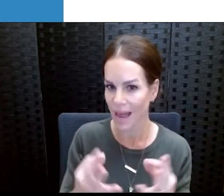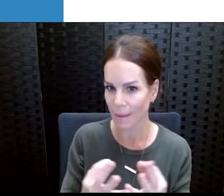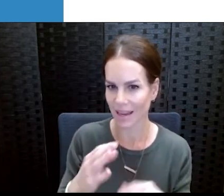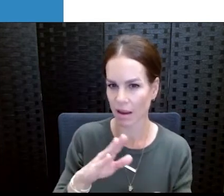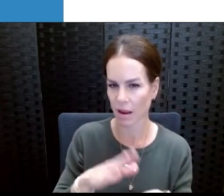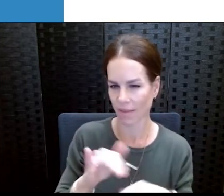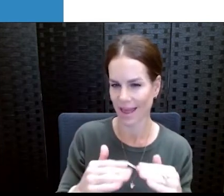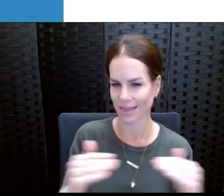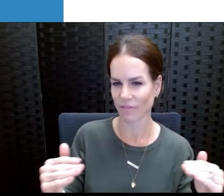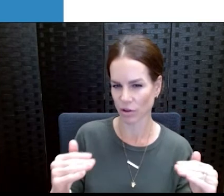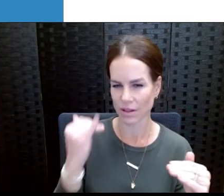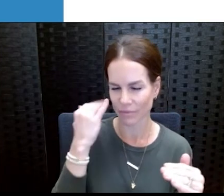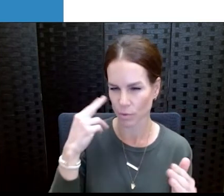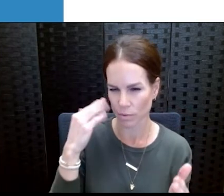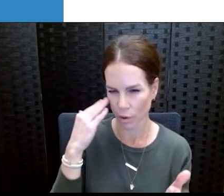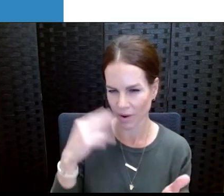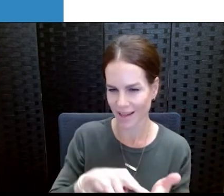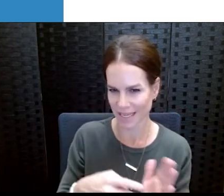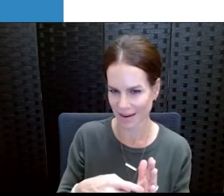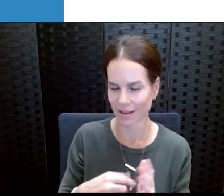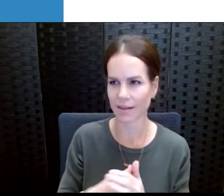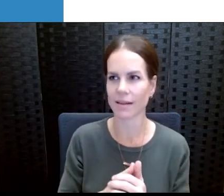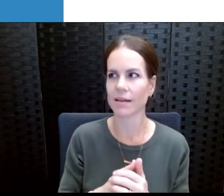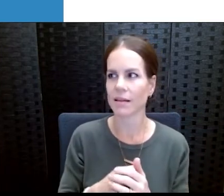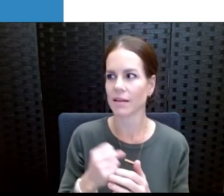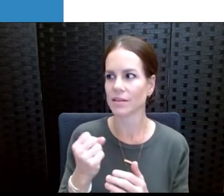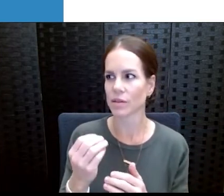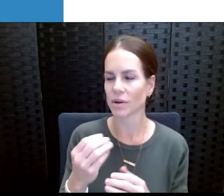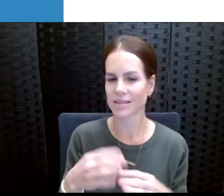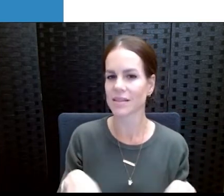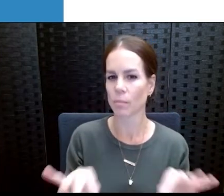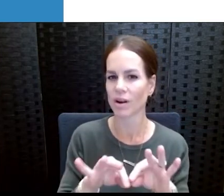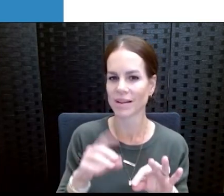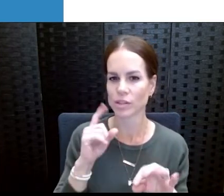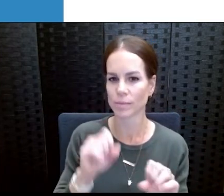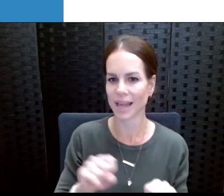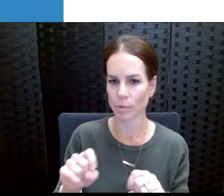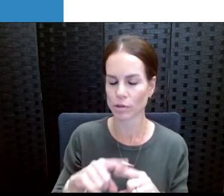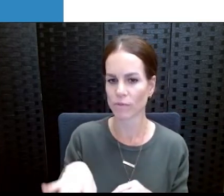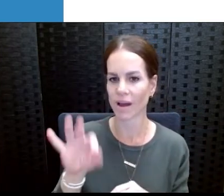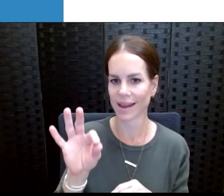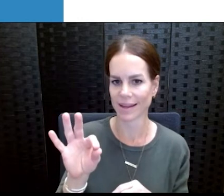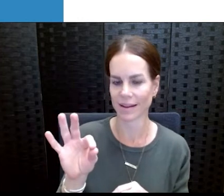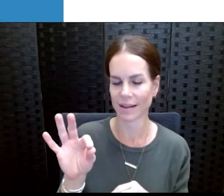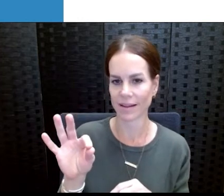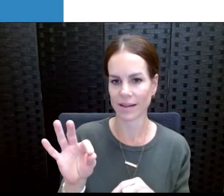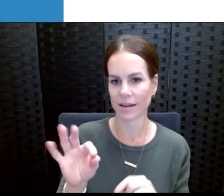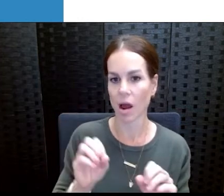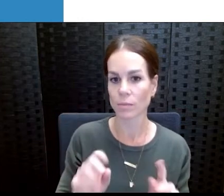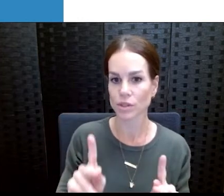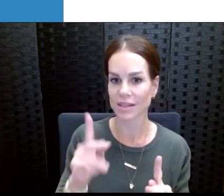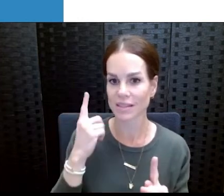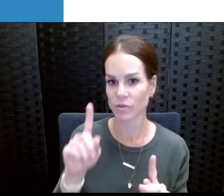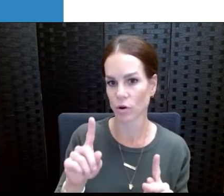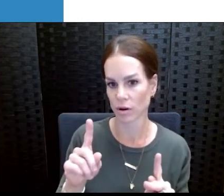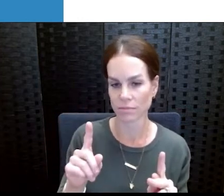they can't really relate to their families on the same kind of level, if you understand what I mean. So it's very important